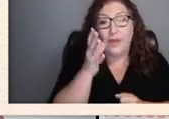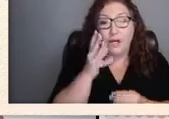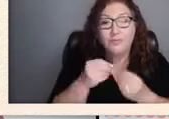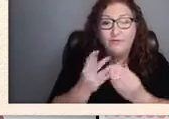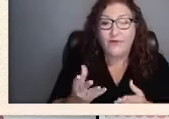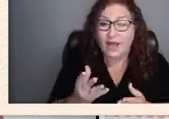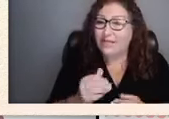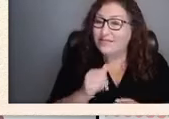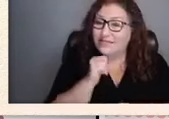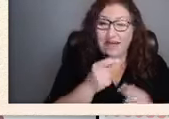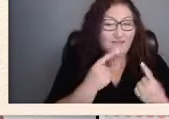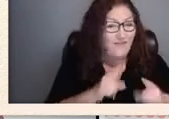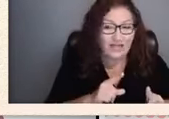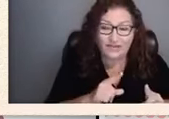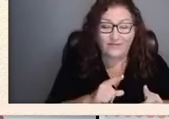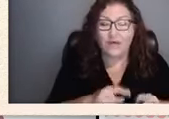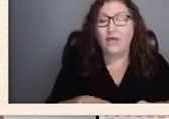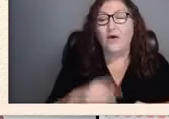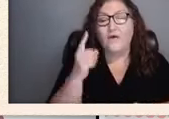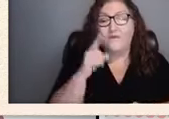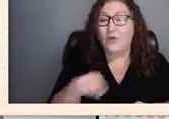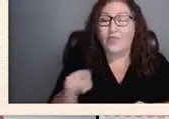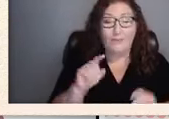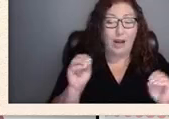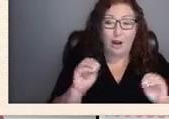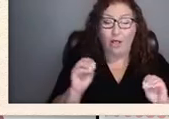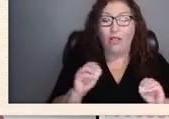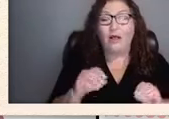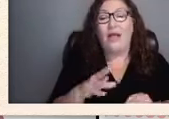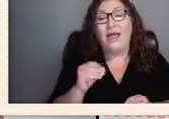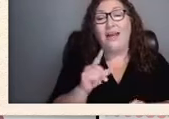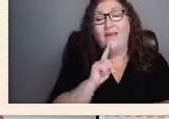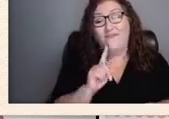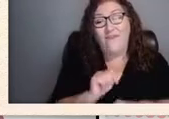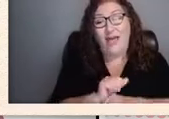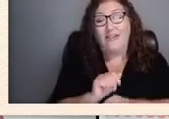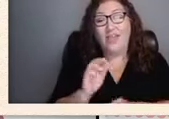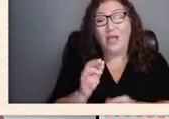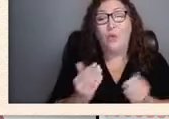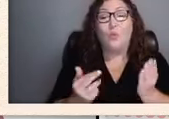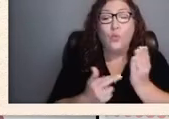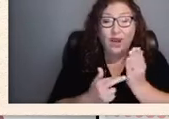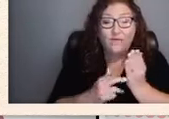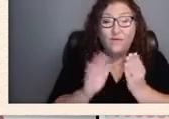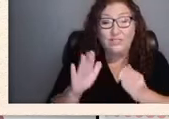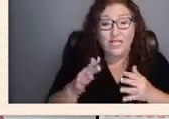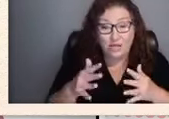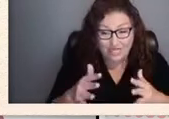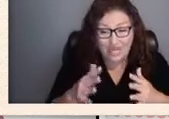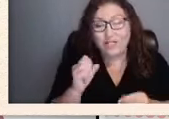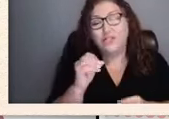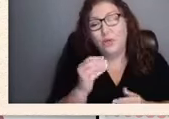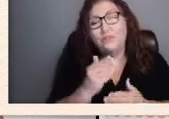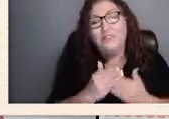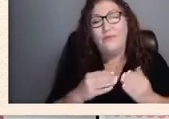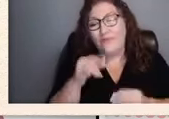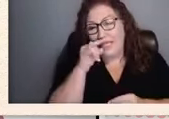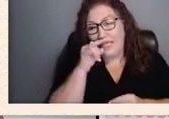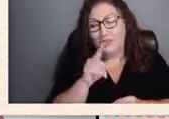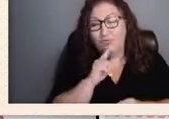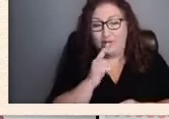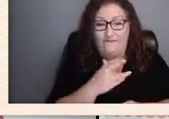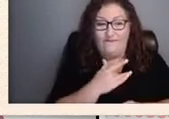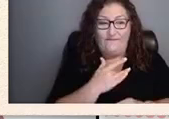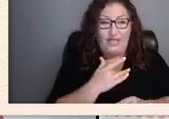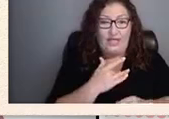effective for them at all and may in fact reinforce their anxiety. So some of these kids, when they're really feeling very anxious, they ask